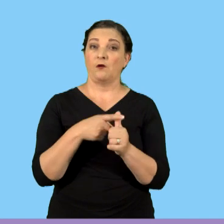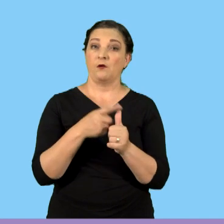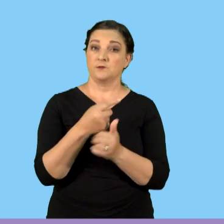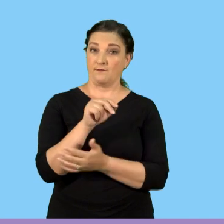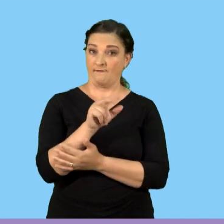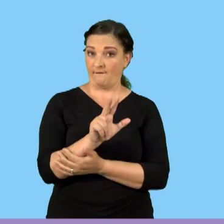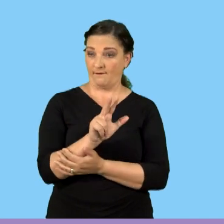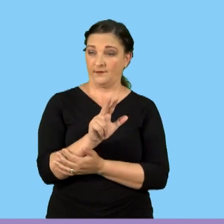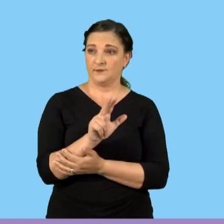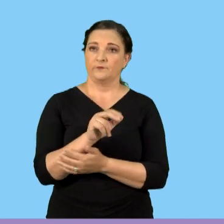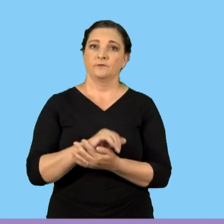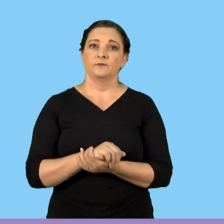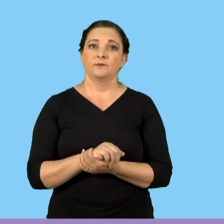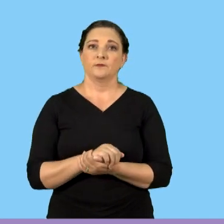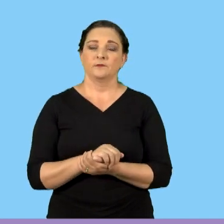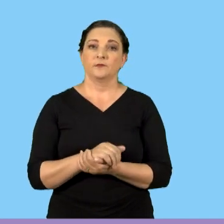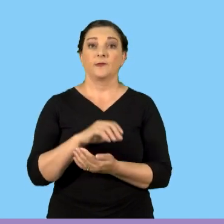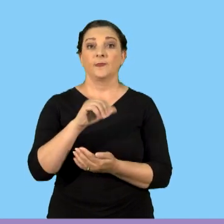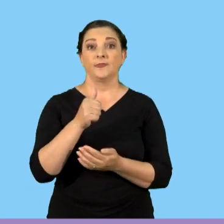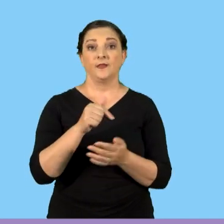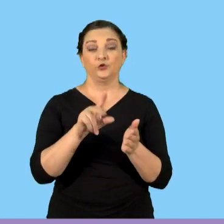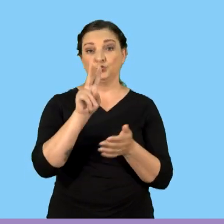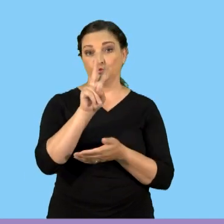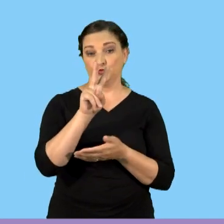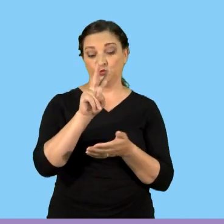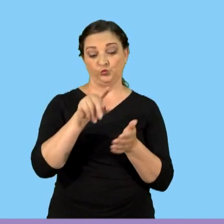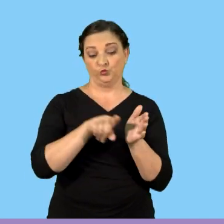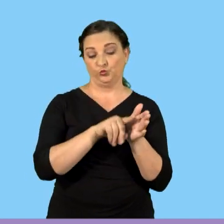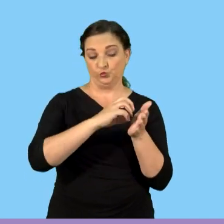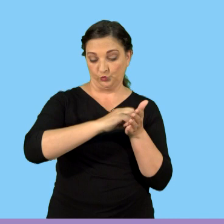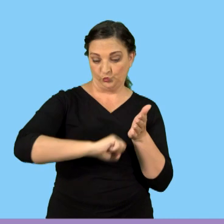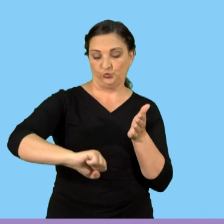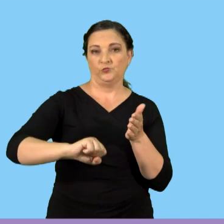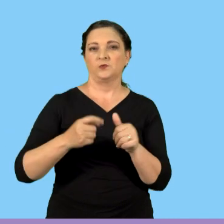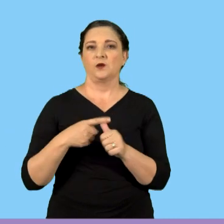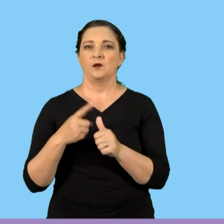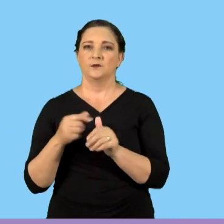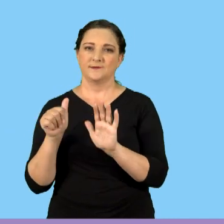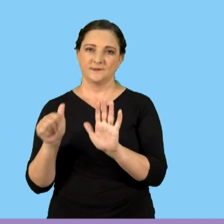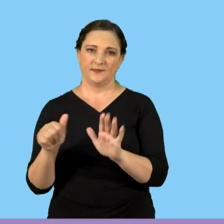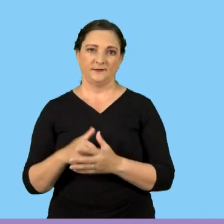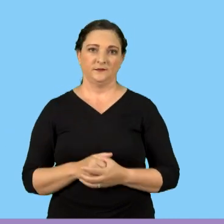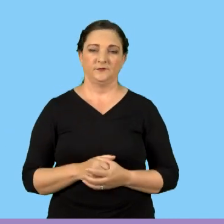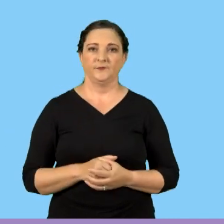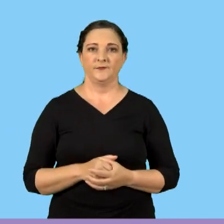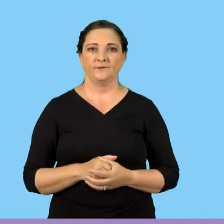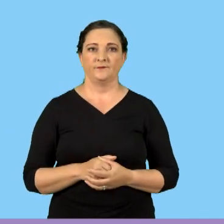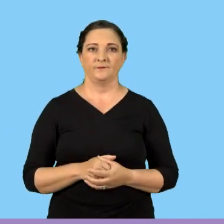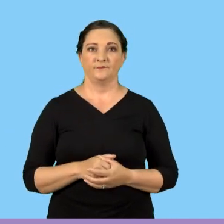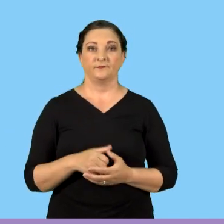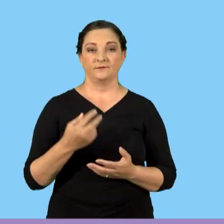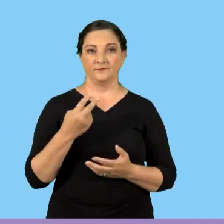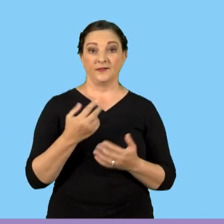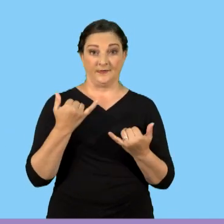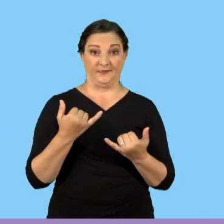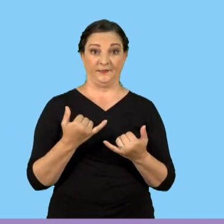say 4 multiplied by 2, that is 8. And then we're going to subtract 2, that is going to give us a